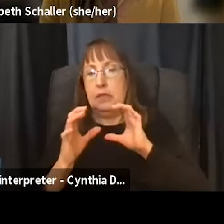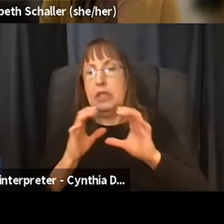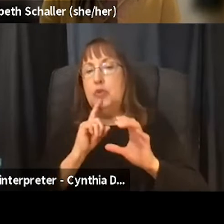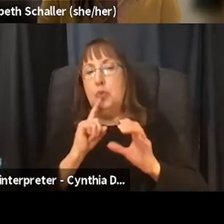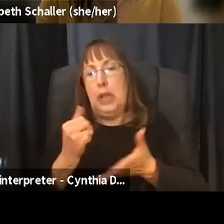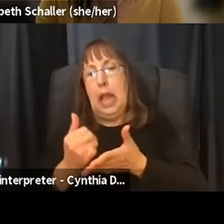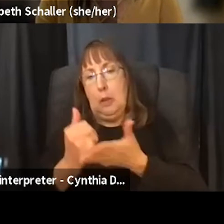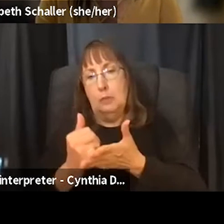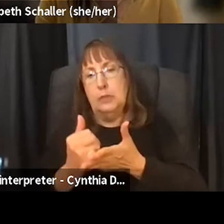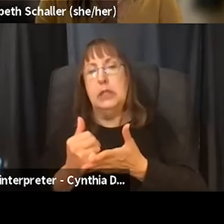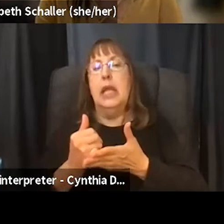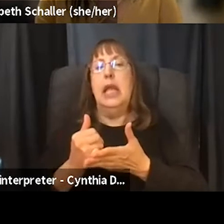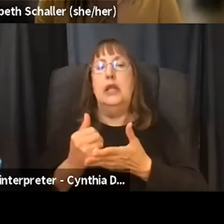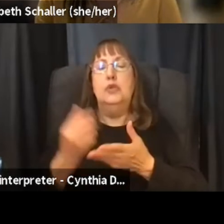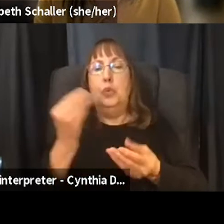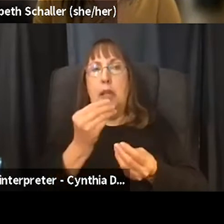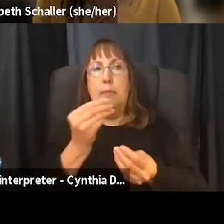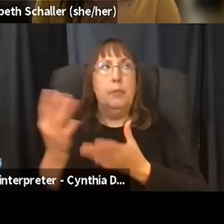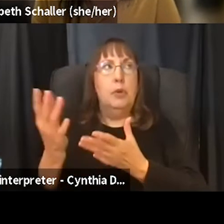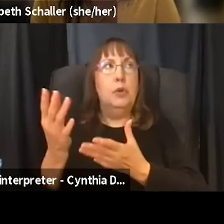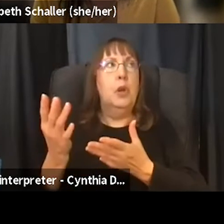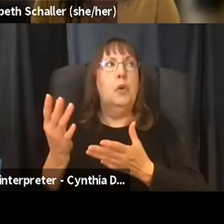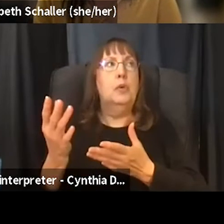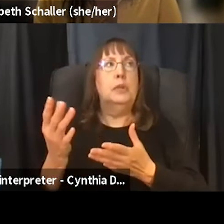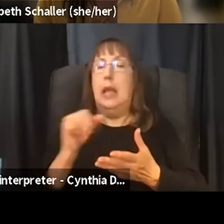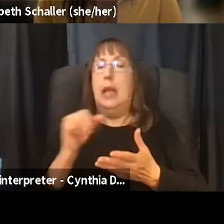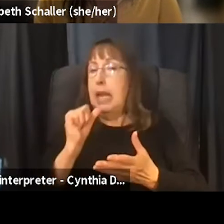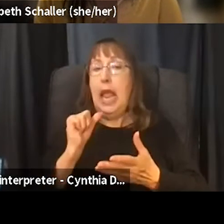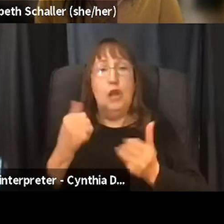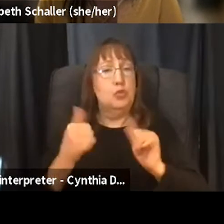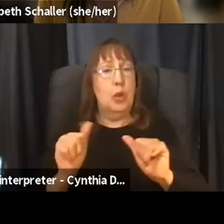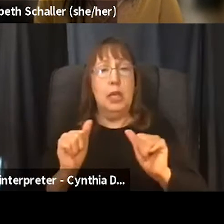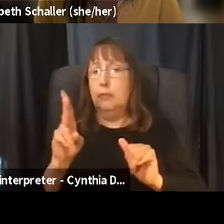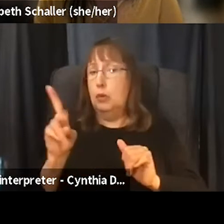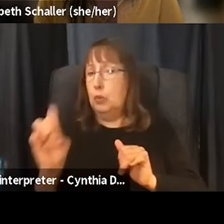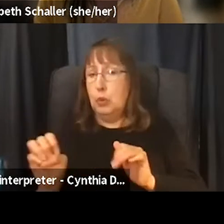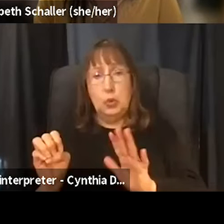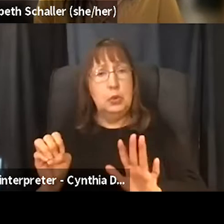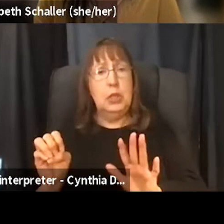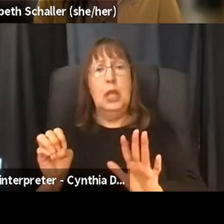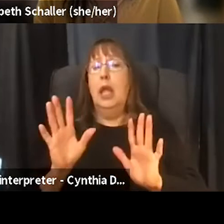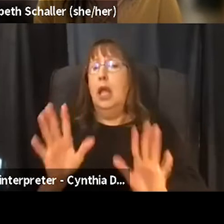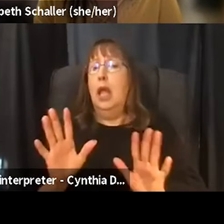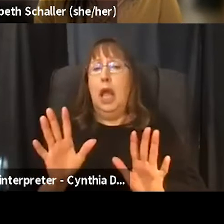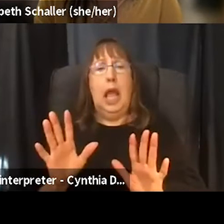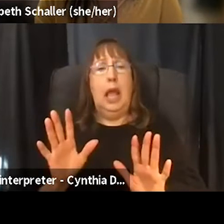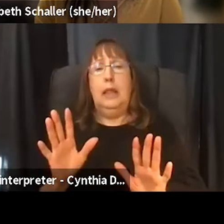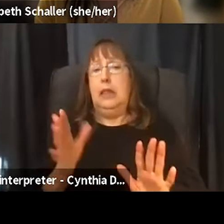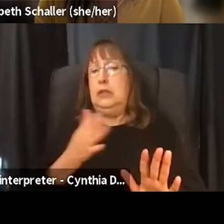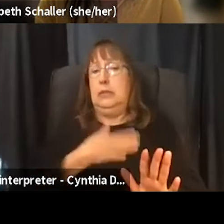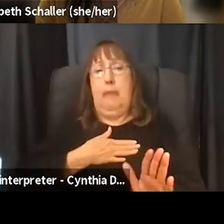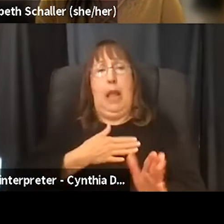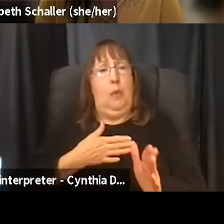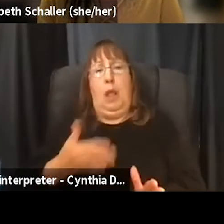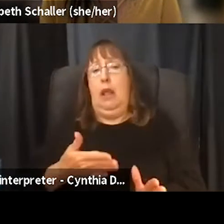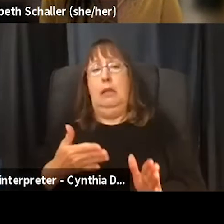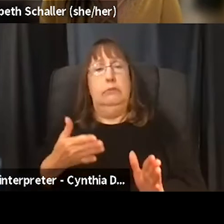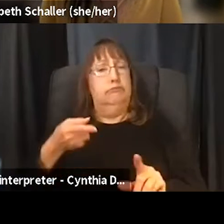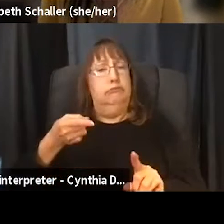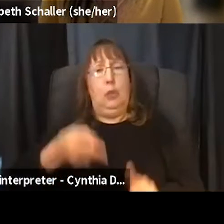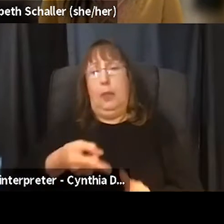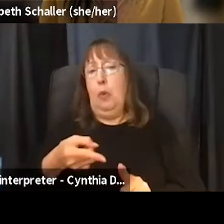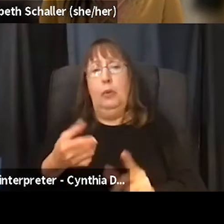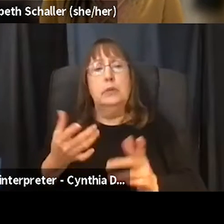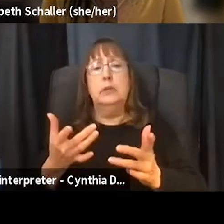and letting people know, hey, I'm not trying to be rude. I'm just very to the point. And essentially just being honest about